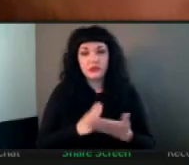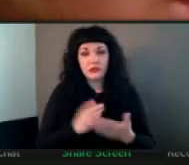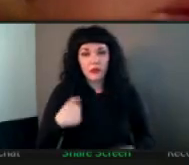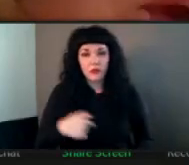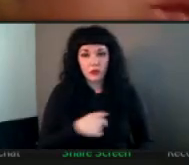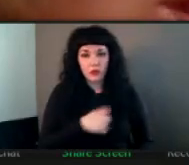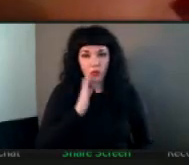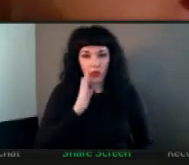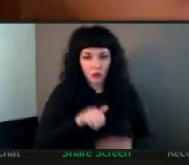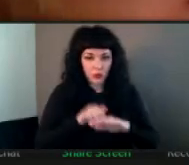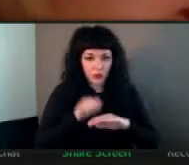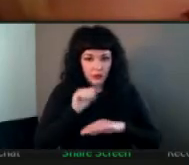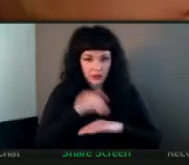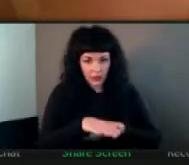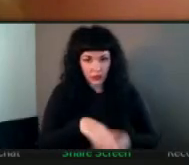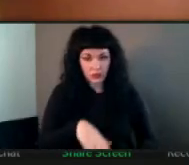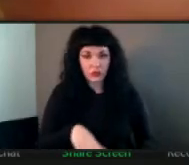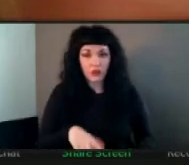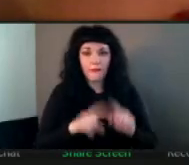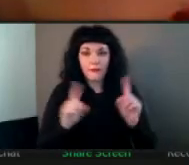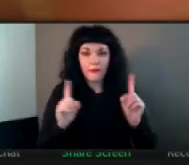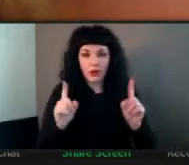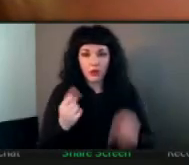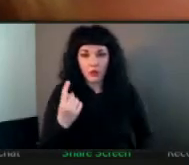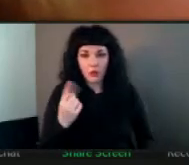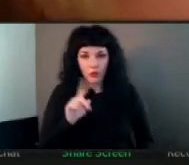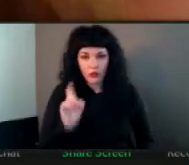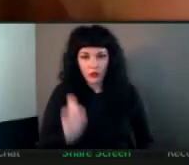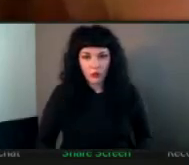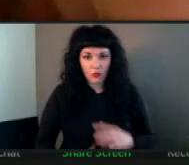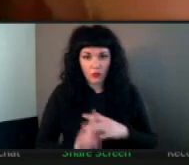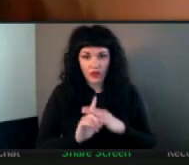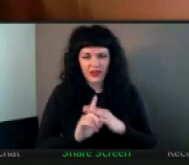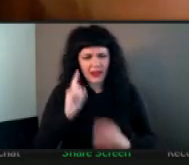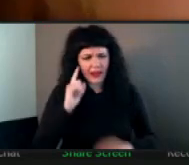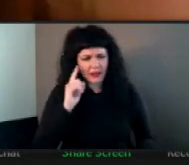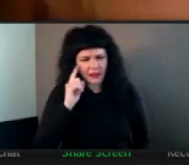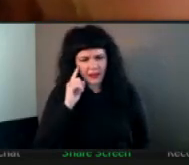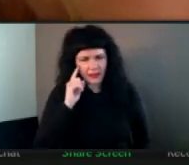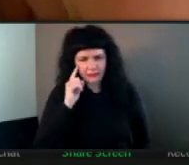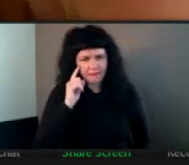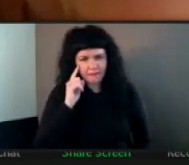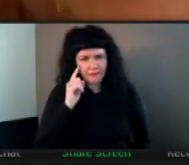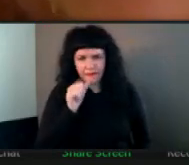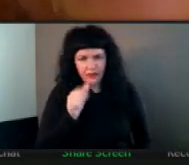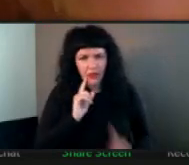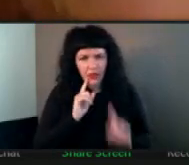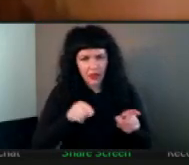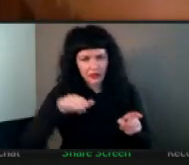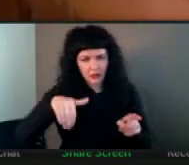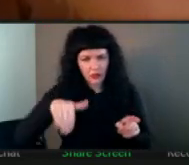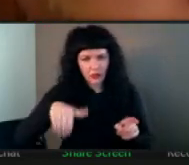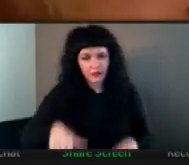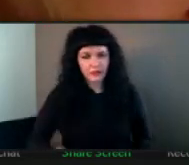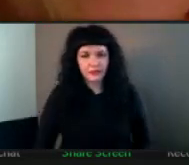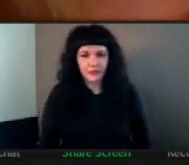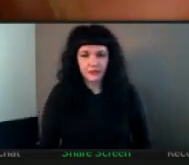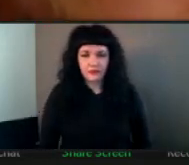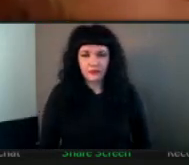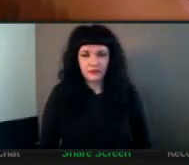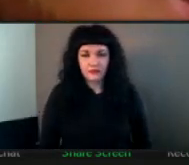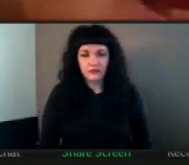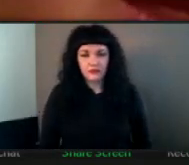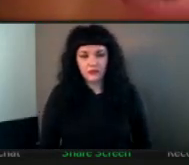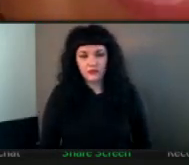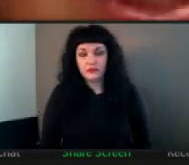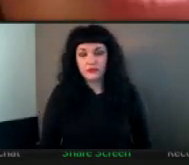but there was a question that I didn't hear answered. Can people who aren't behind